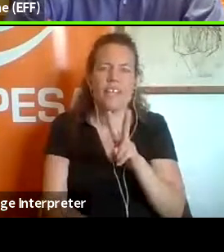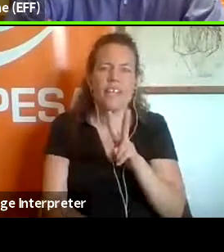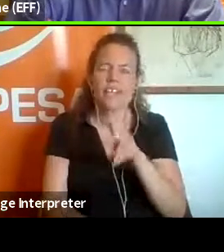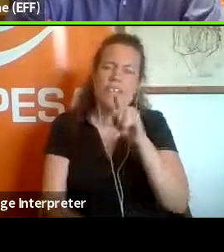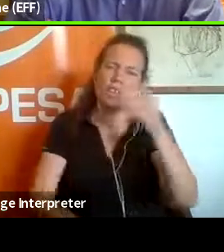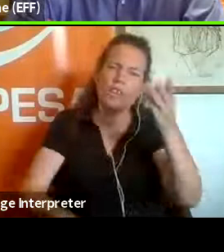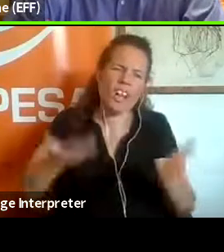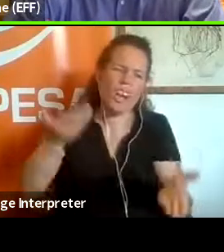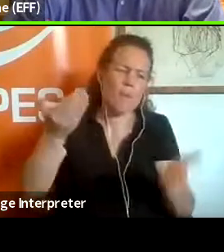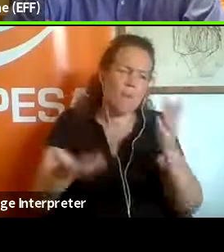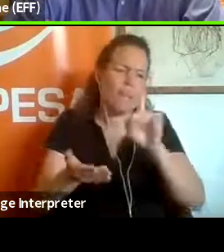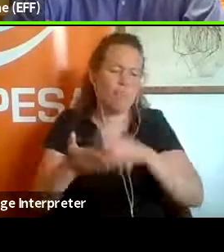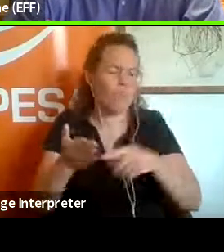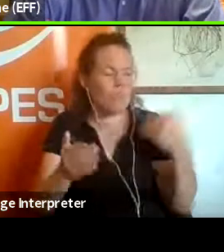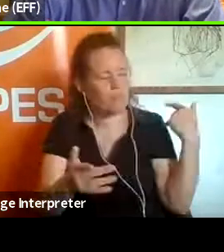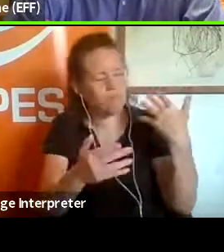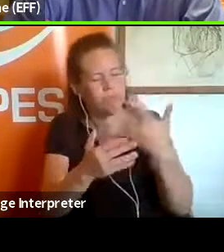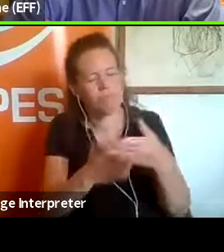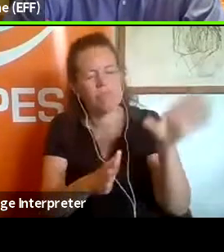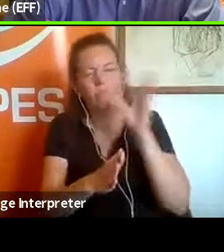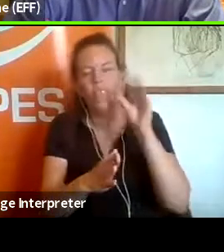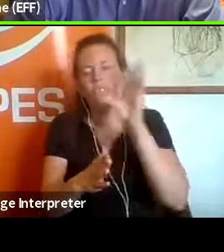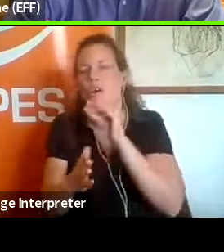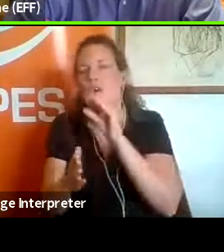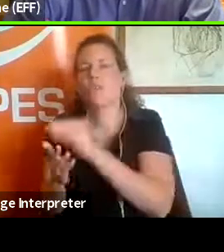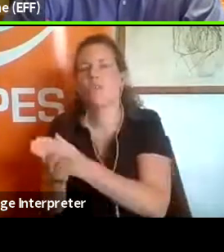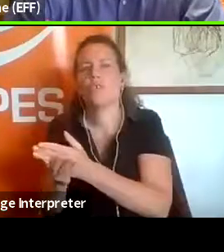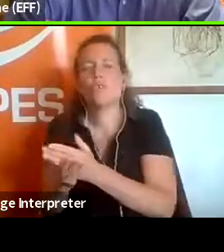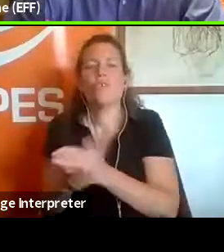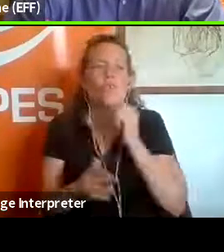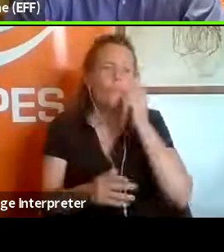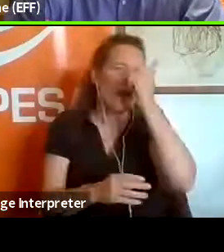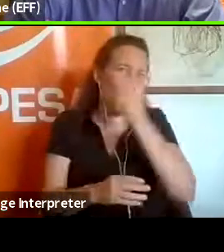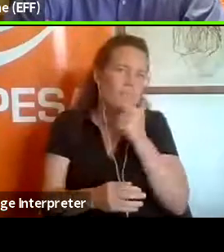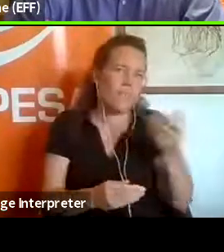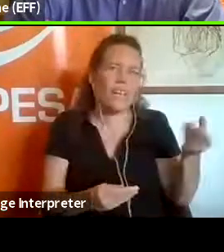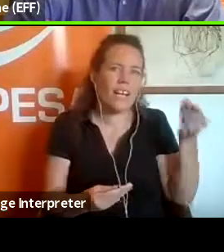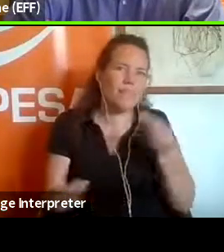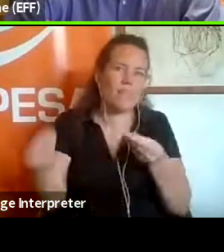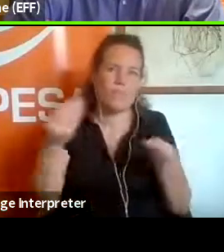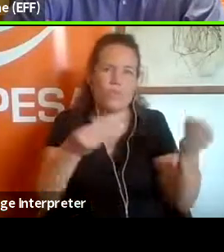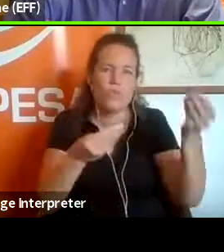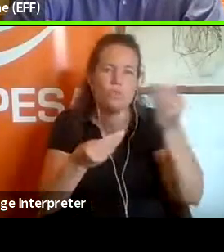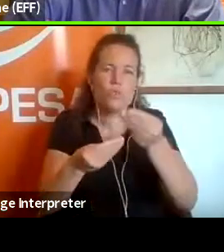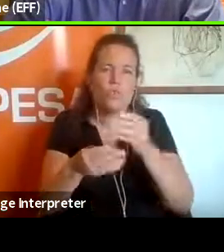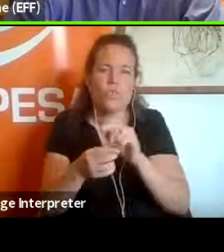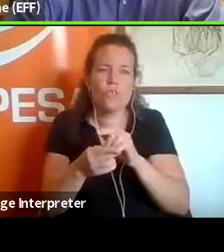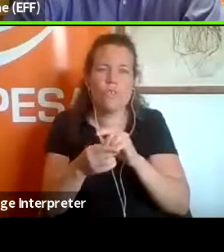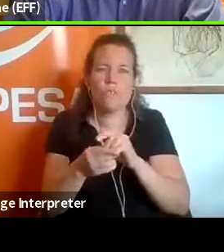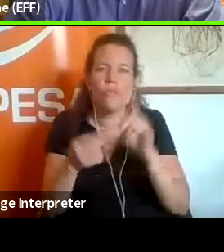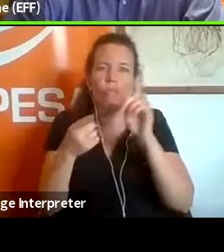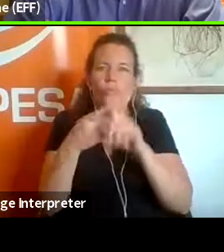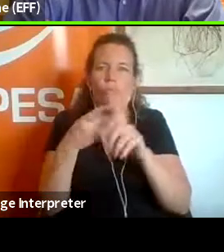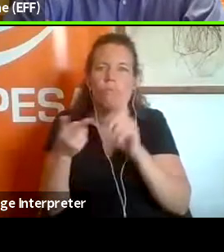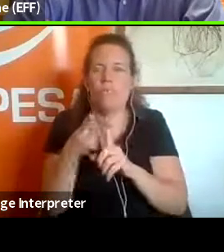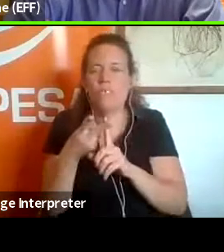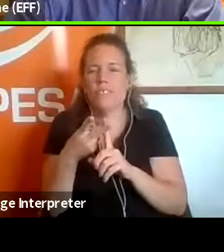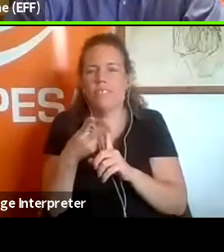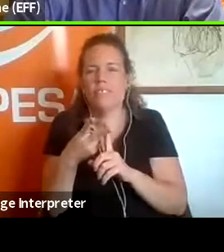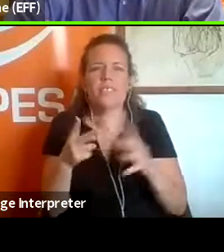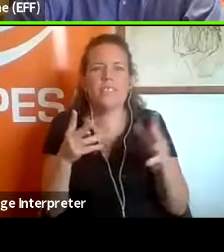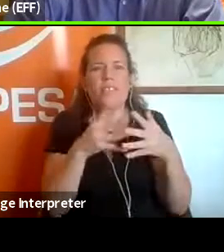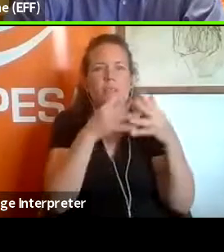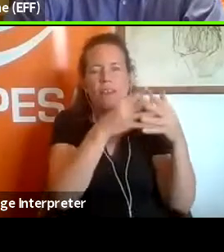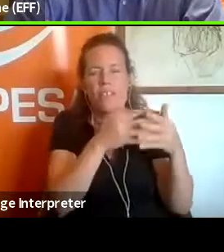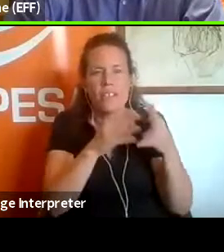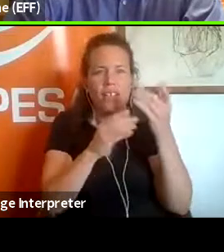heard and read from the inputs from Africa with the inputs from Latin America. Viridiana was